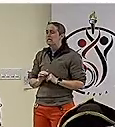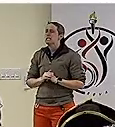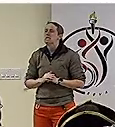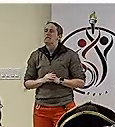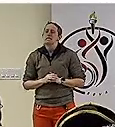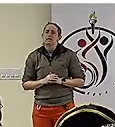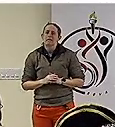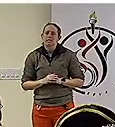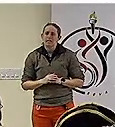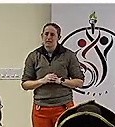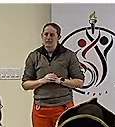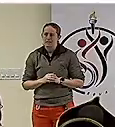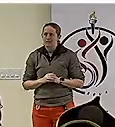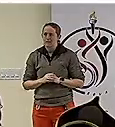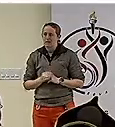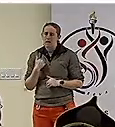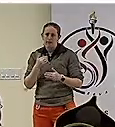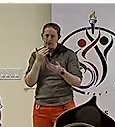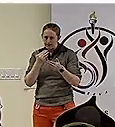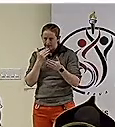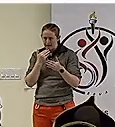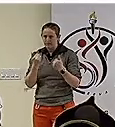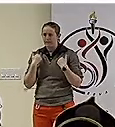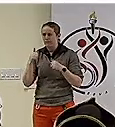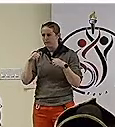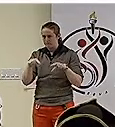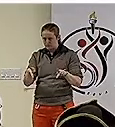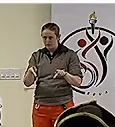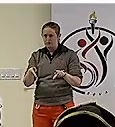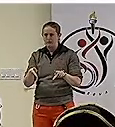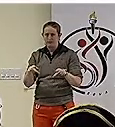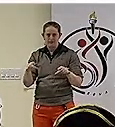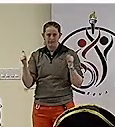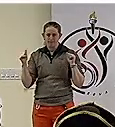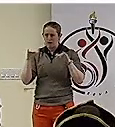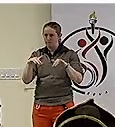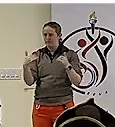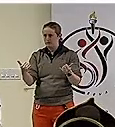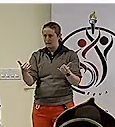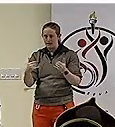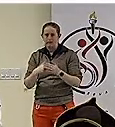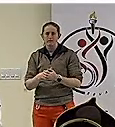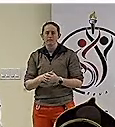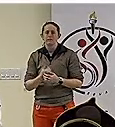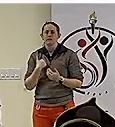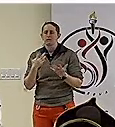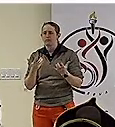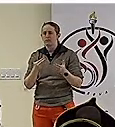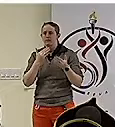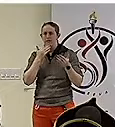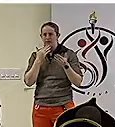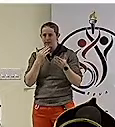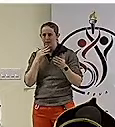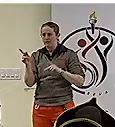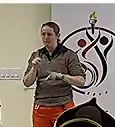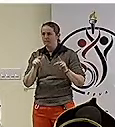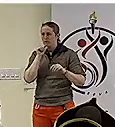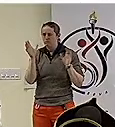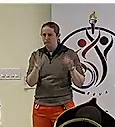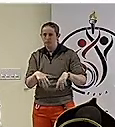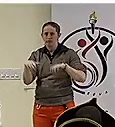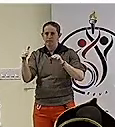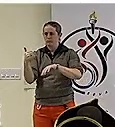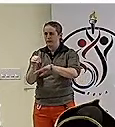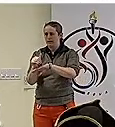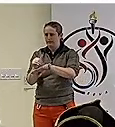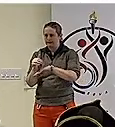evening, everyone. I'm so thankful to have the opportunity to be here today with all of you. I'd like to firstly thank the organizers and everyone who has made tonight